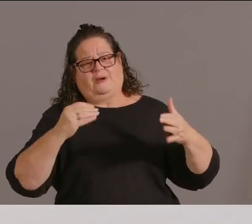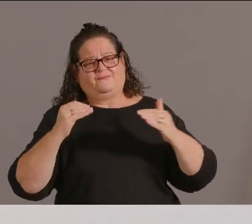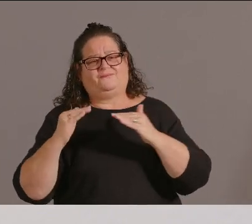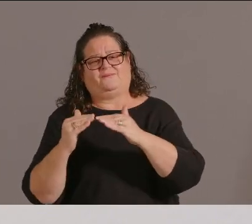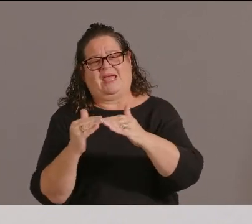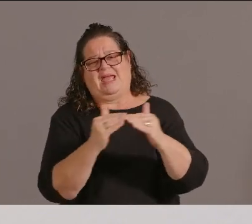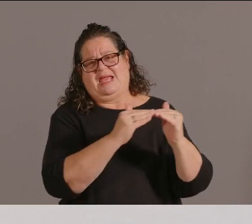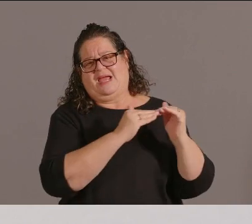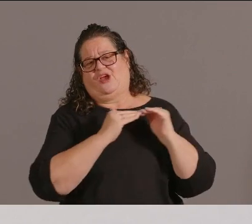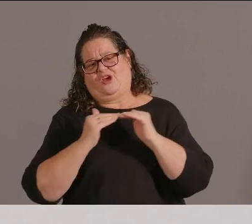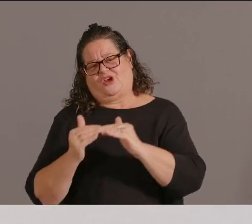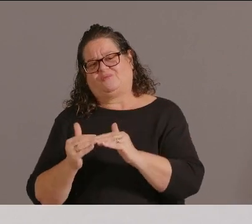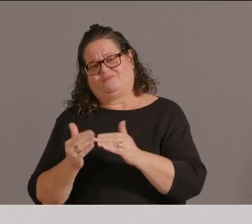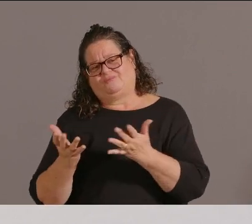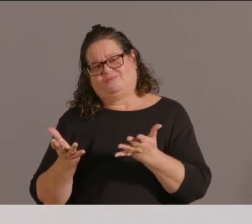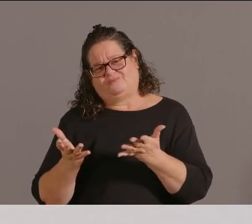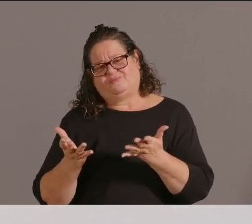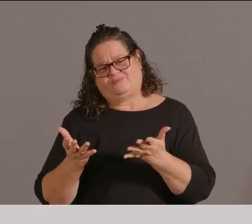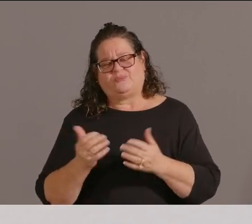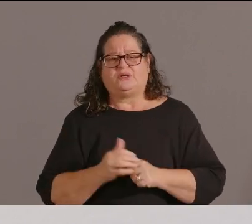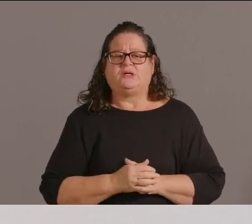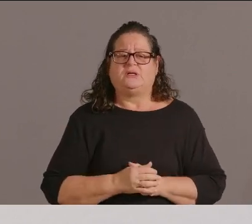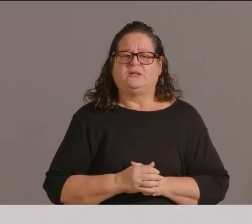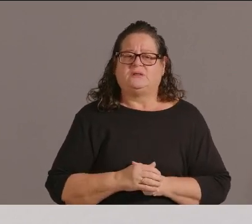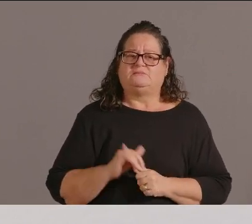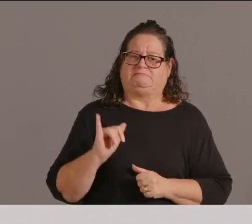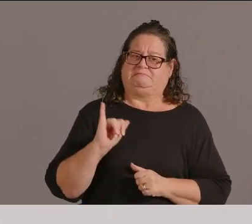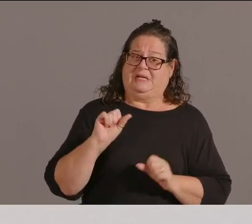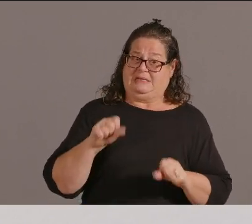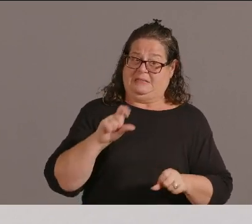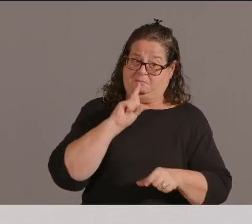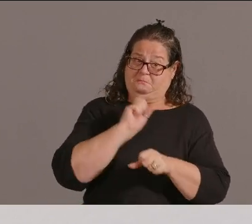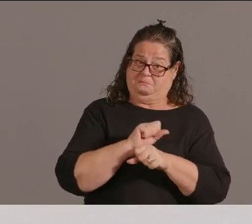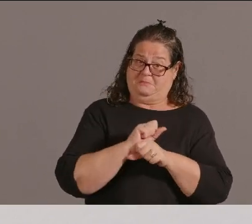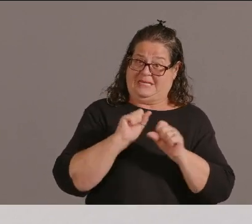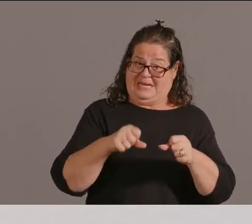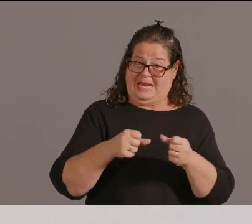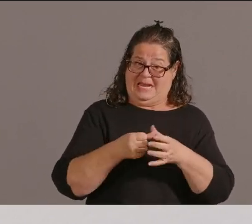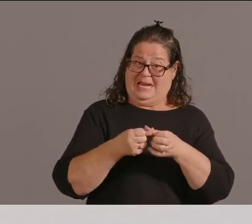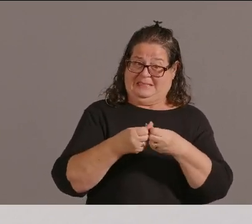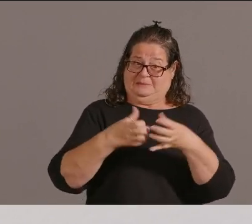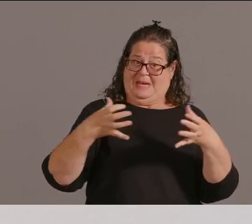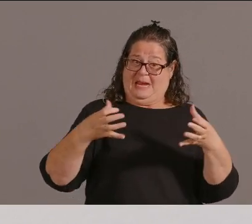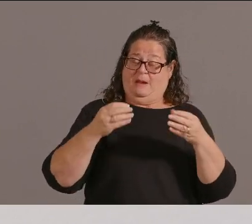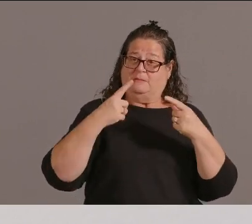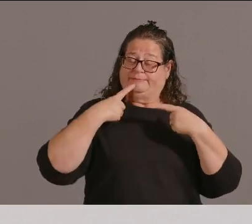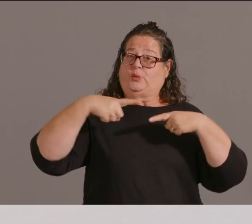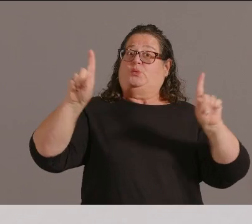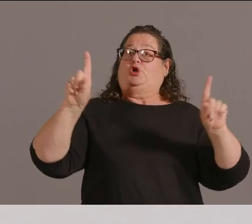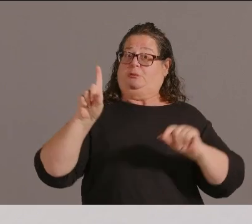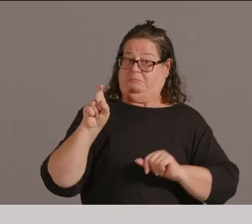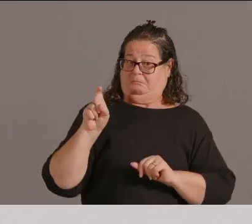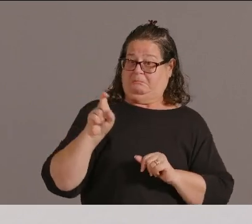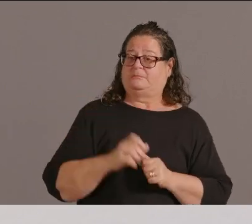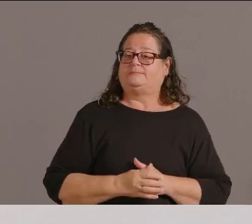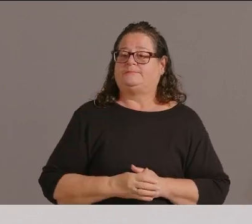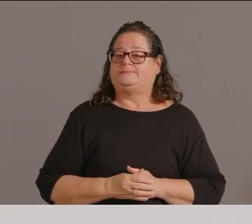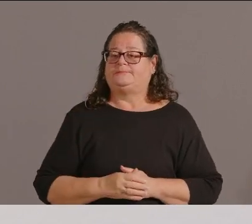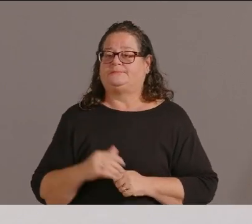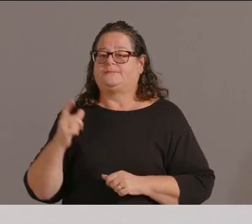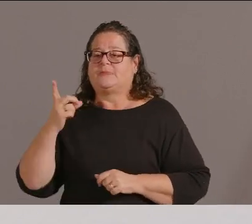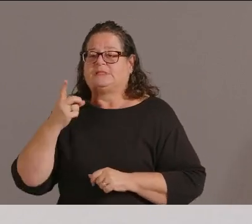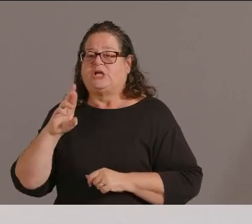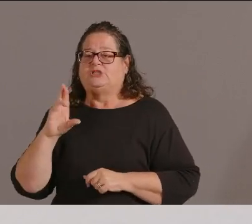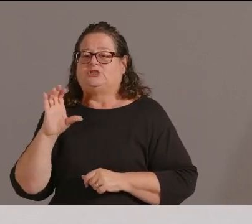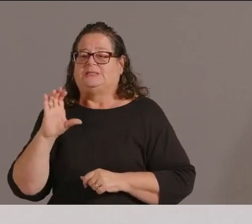and, able to be expanded in a way that works? Yeah, so we are looking at